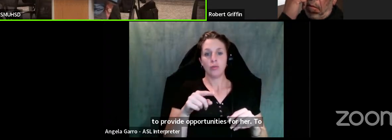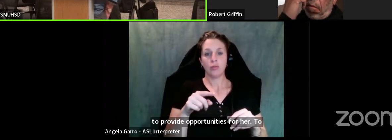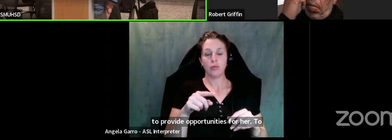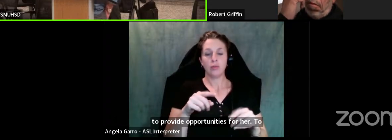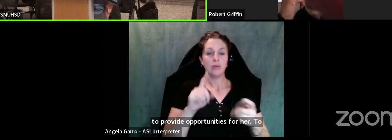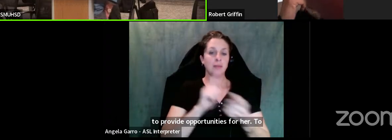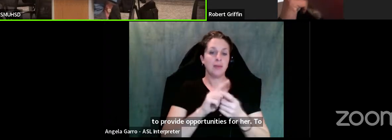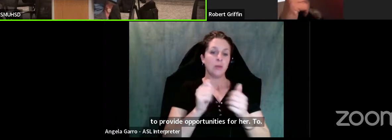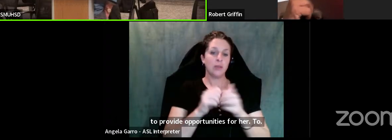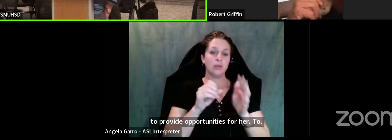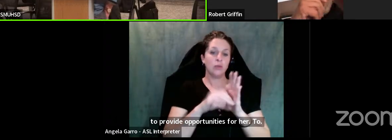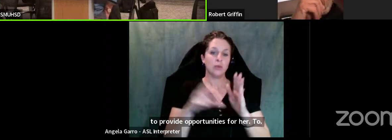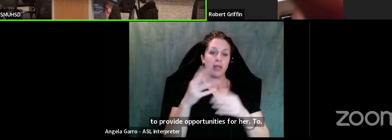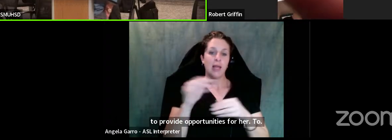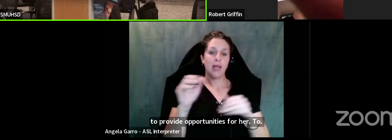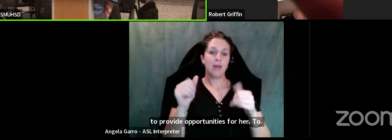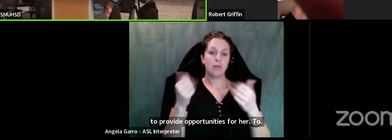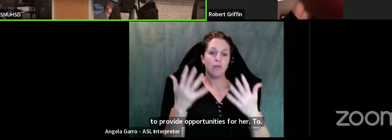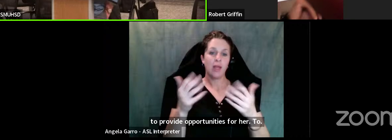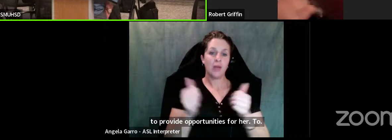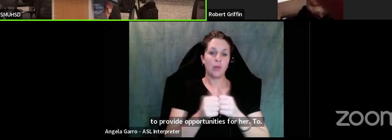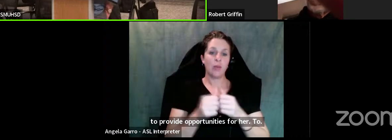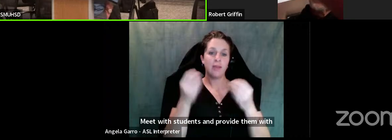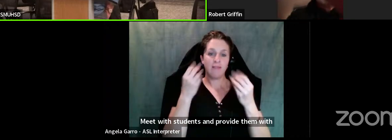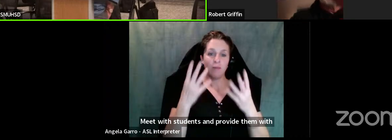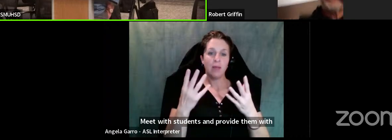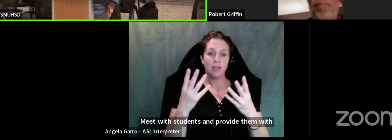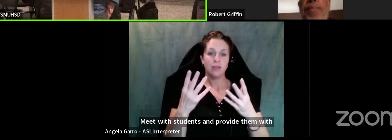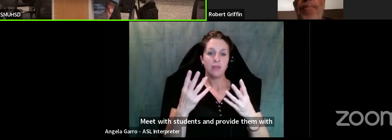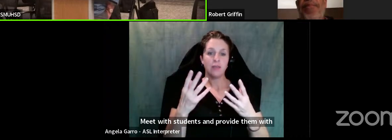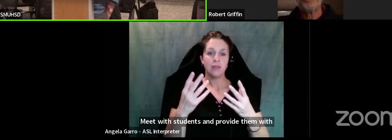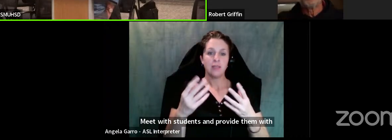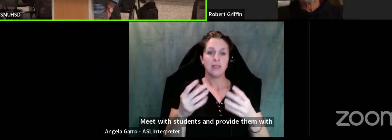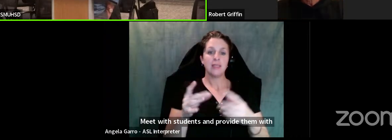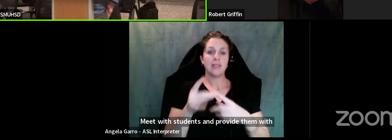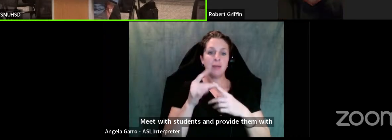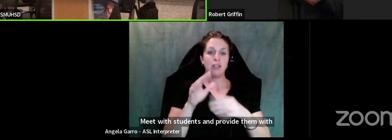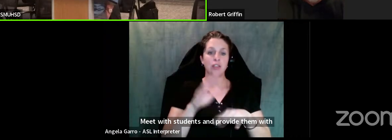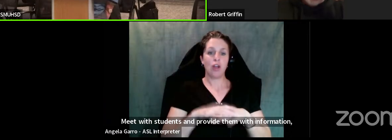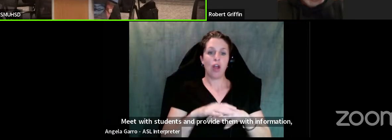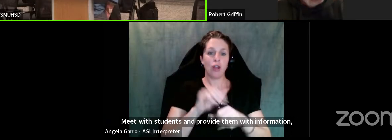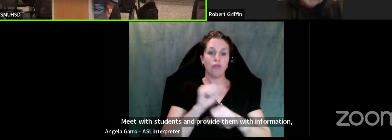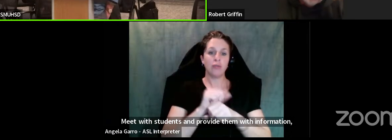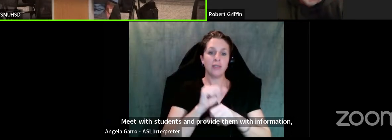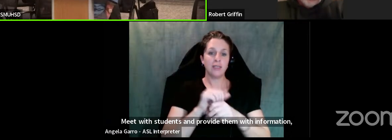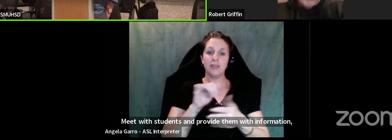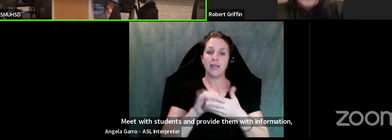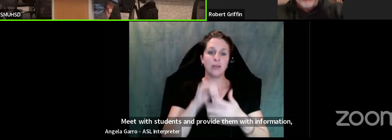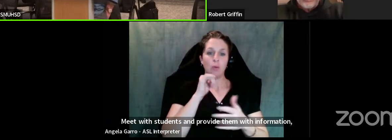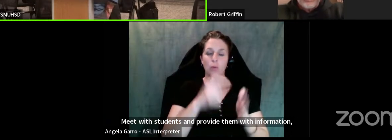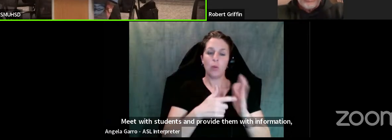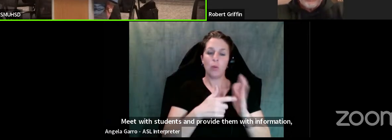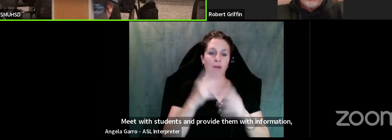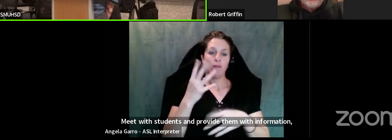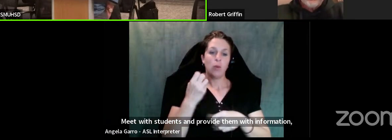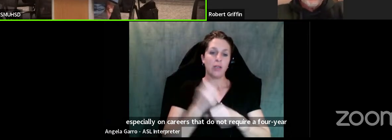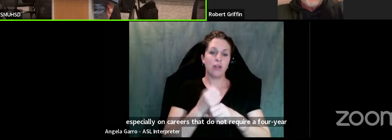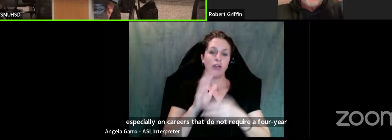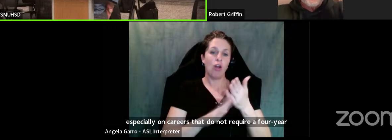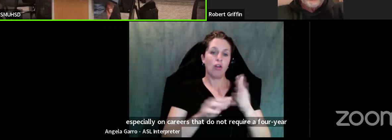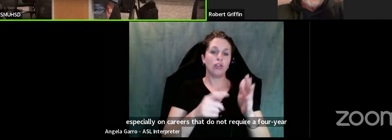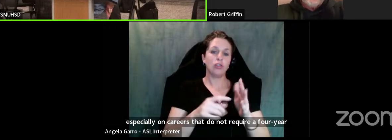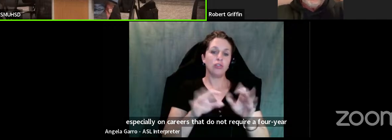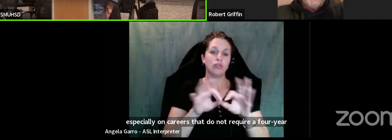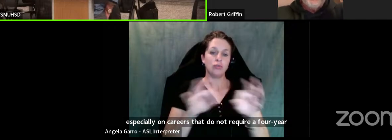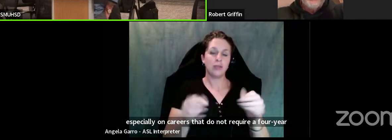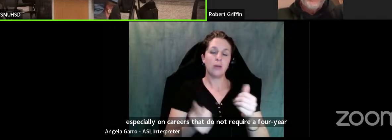meet with students and provide them with information, especially on careers that do not require a four-year college degree, more during the